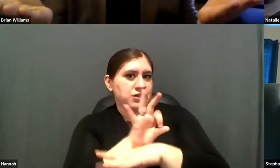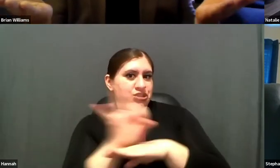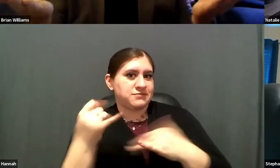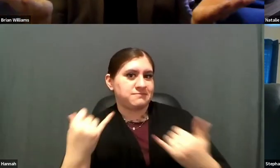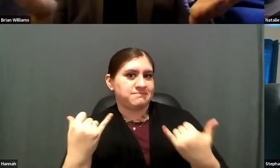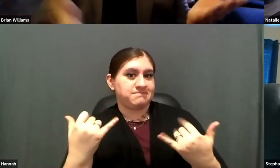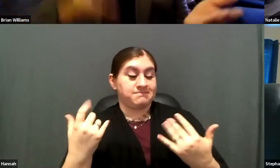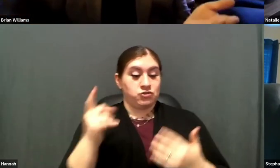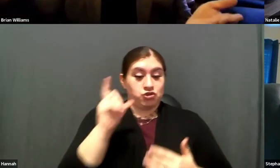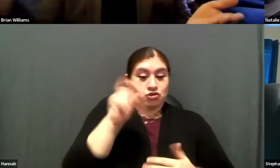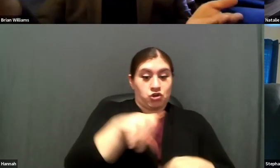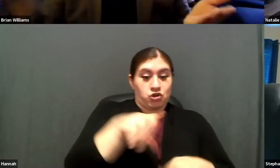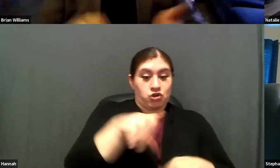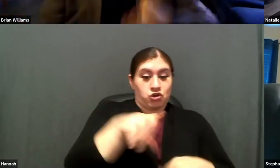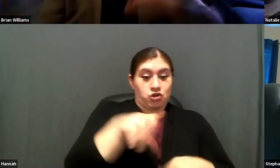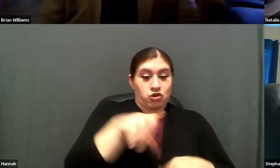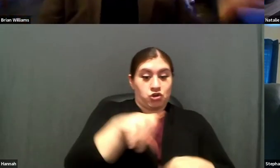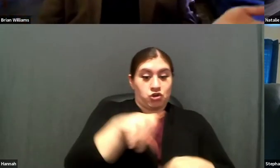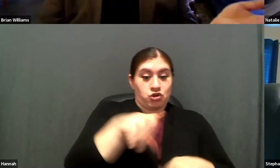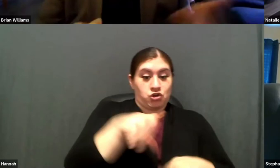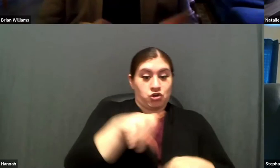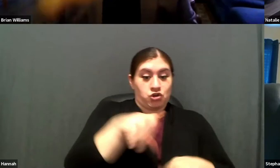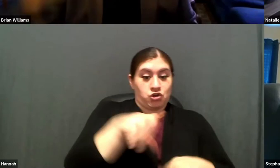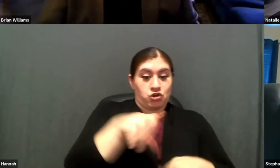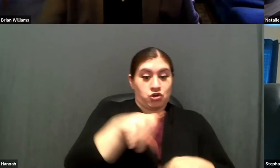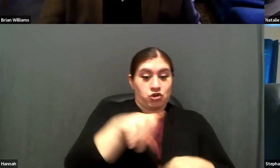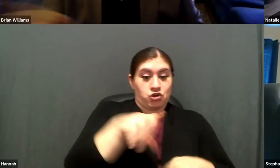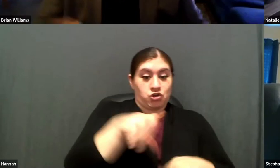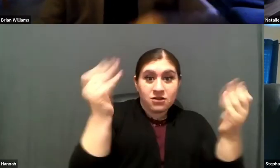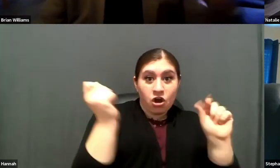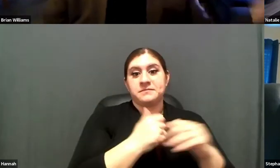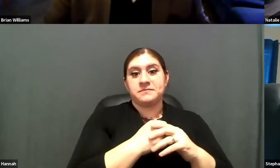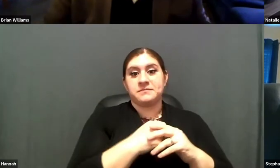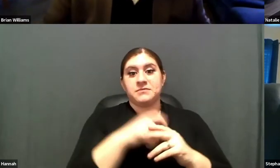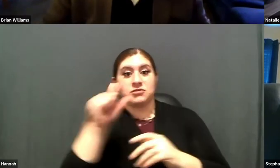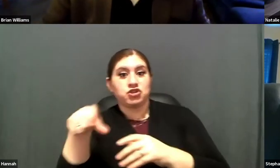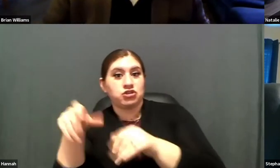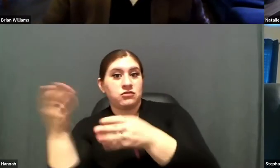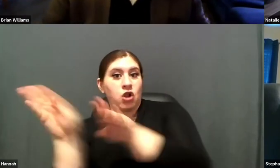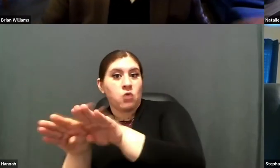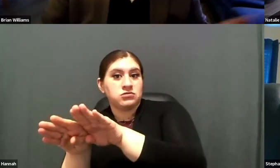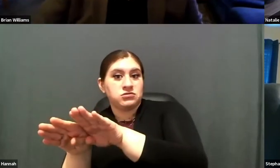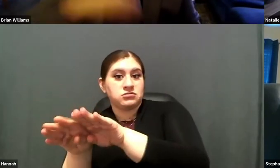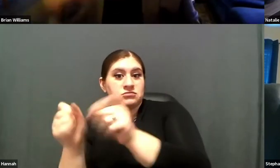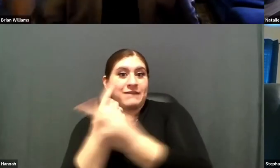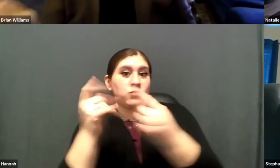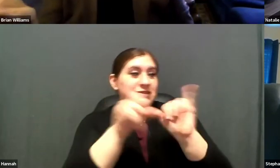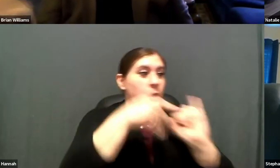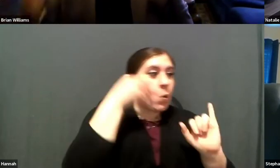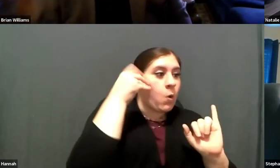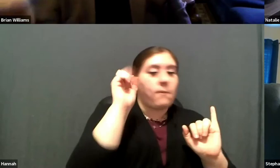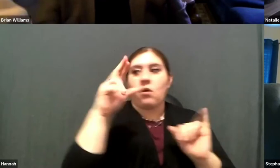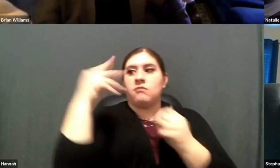Well, should government open back up? Should government stay closed? Should everybody stay home? Can everybody get out? Well, on the one